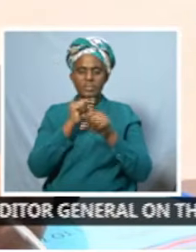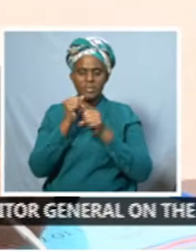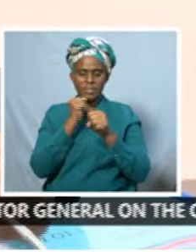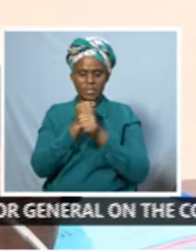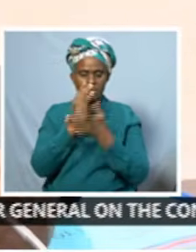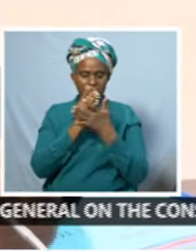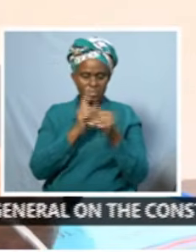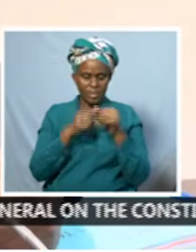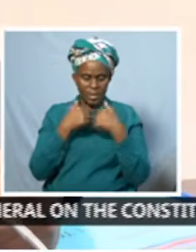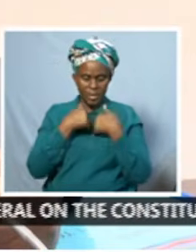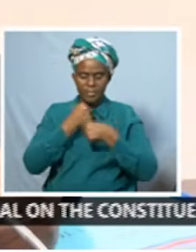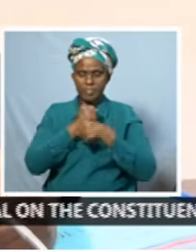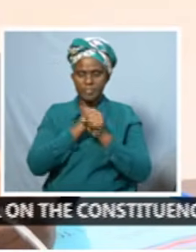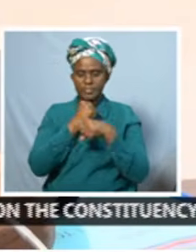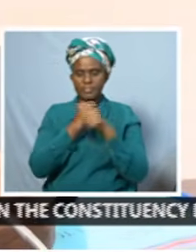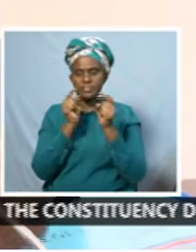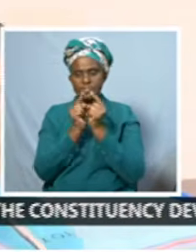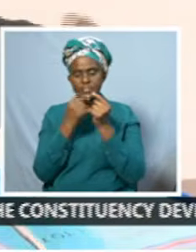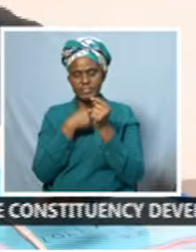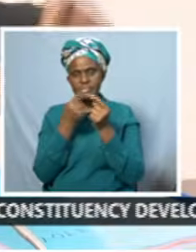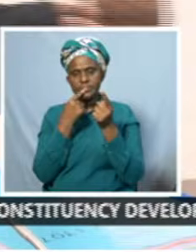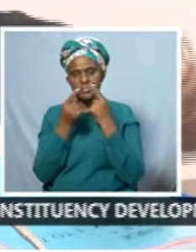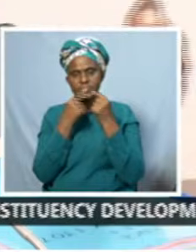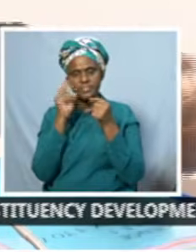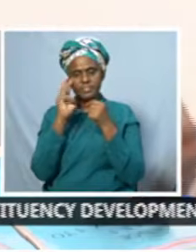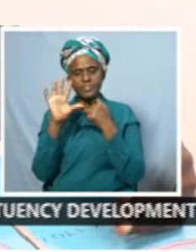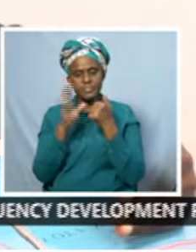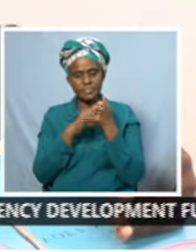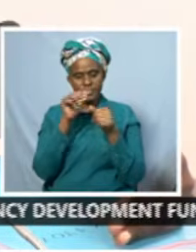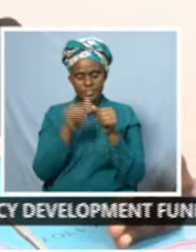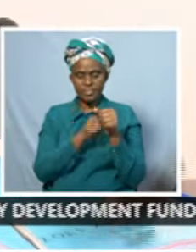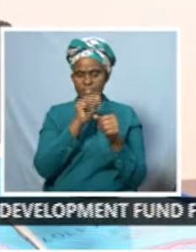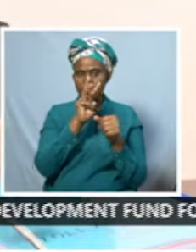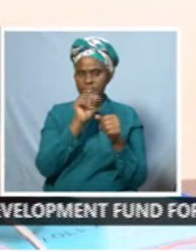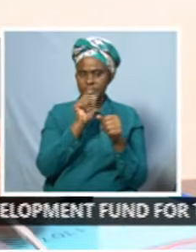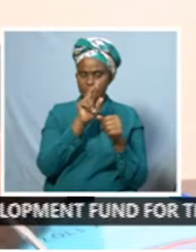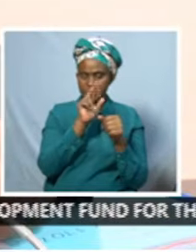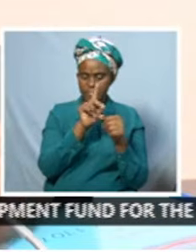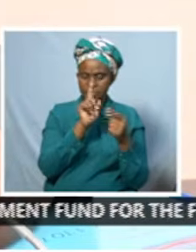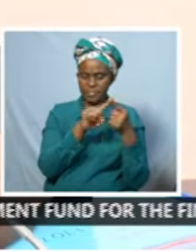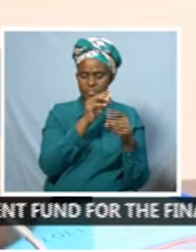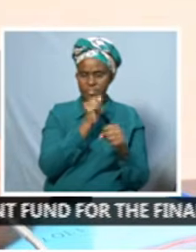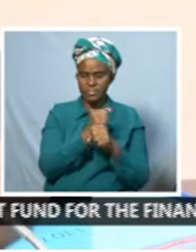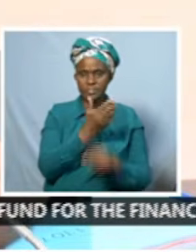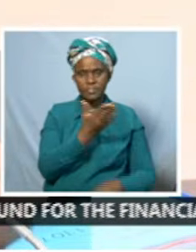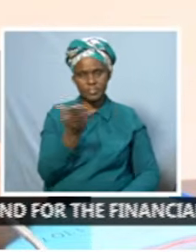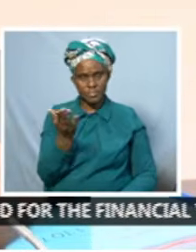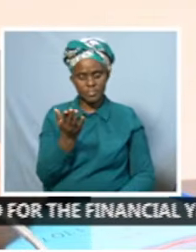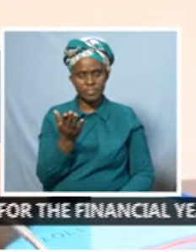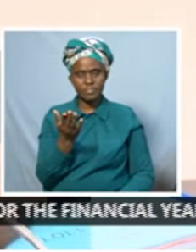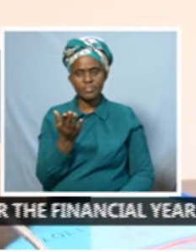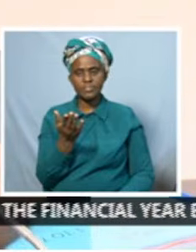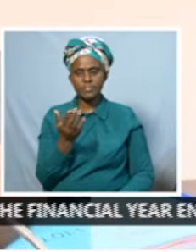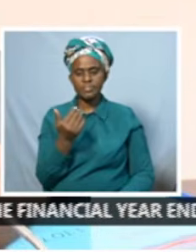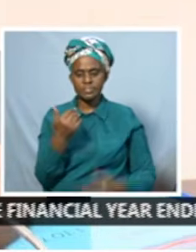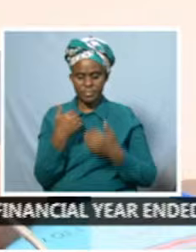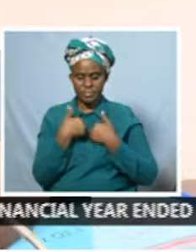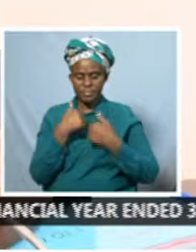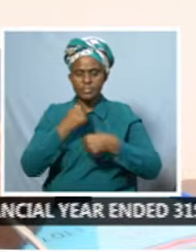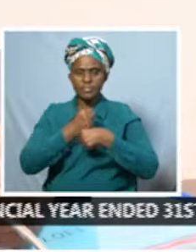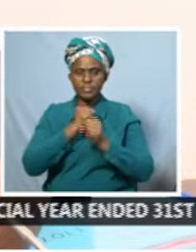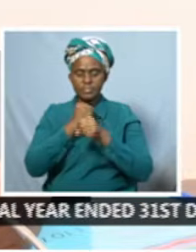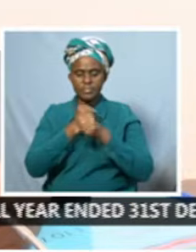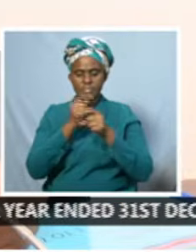sometimes we have even made meetings where we have said, okay, we'll be coming in each ward to receive these requests that we have made,